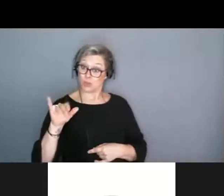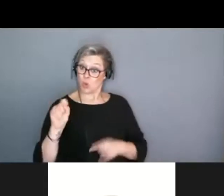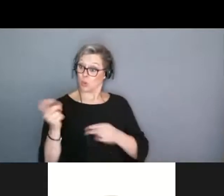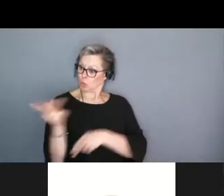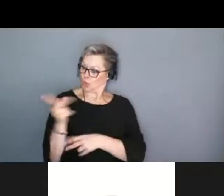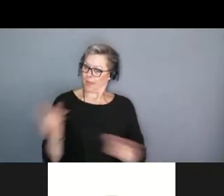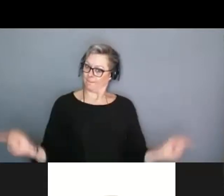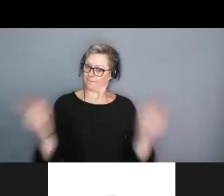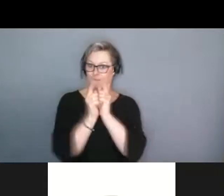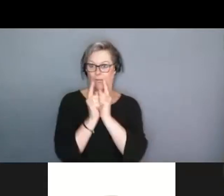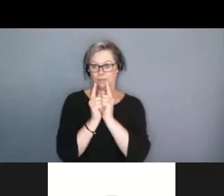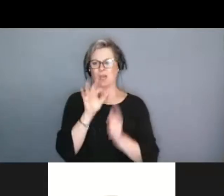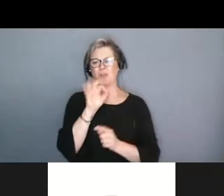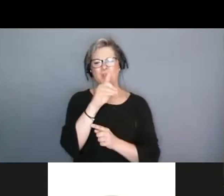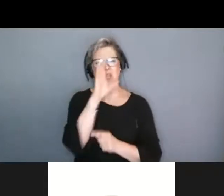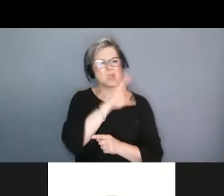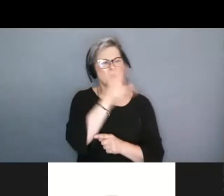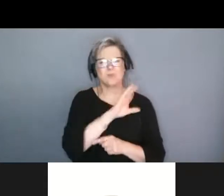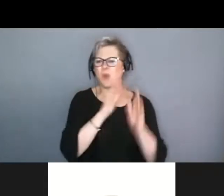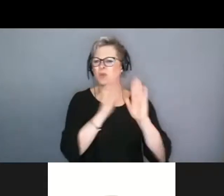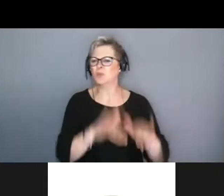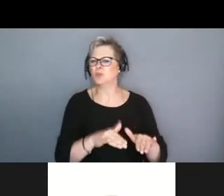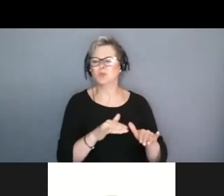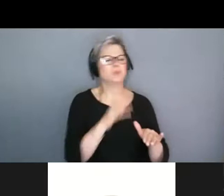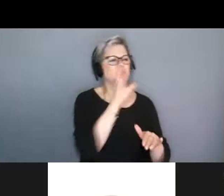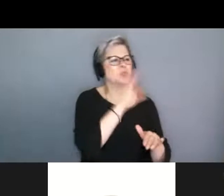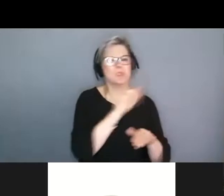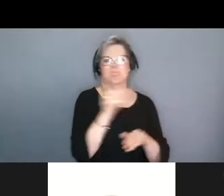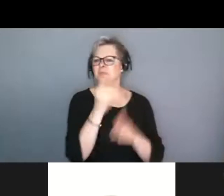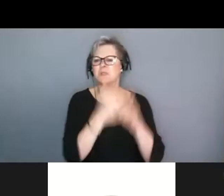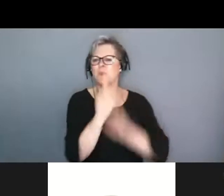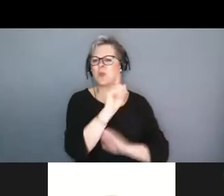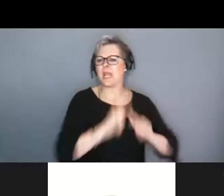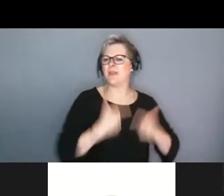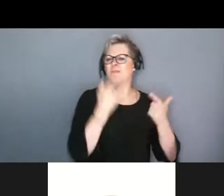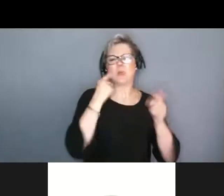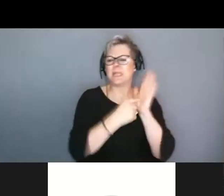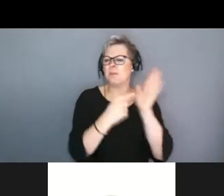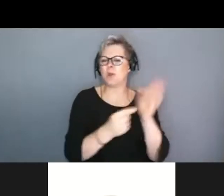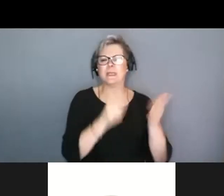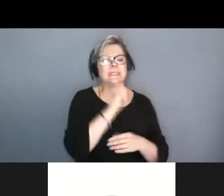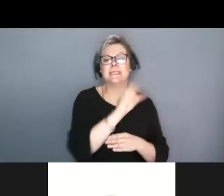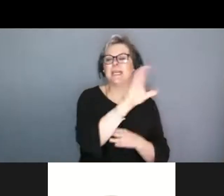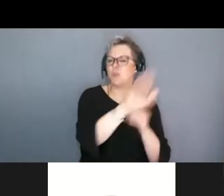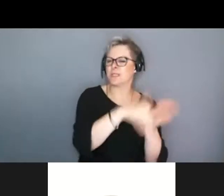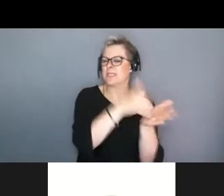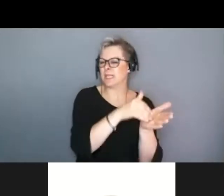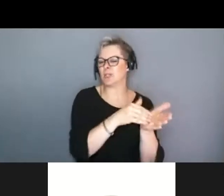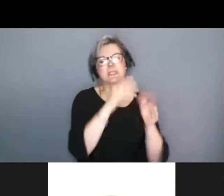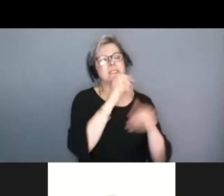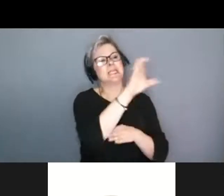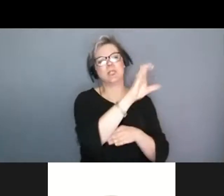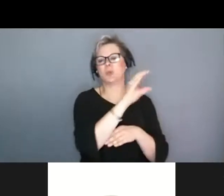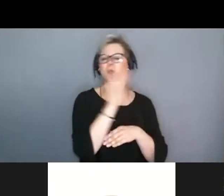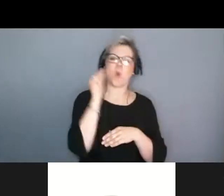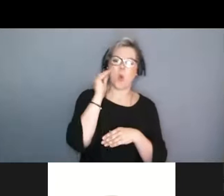looking for a place to live. He is looking for a new seniors center, a seniors